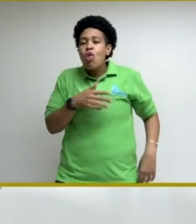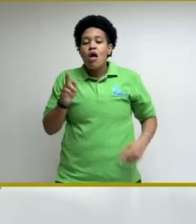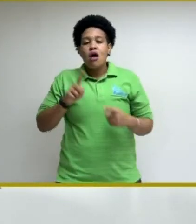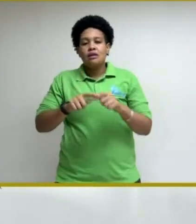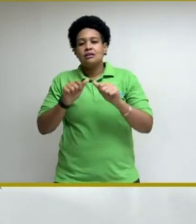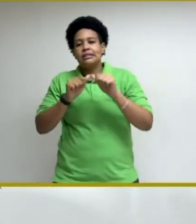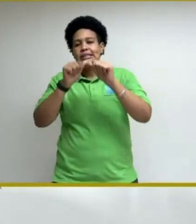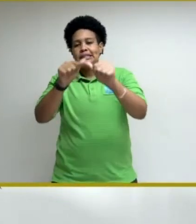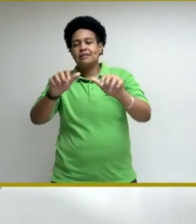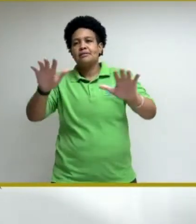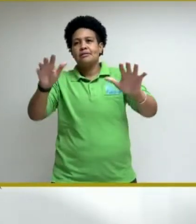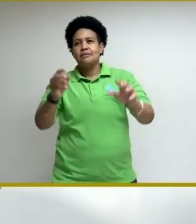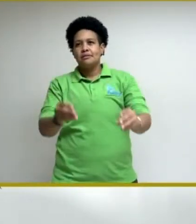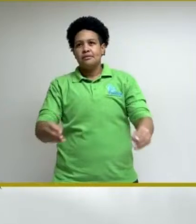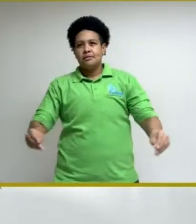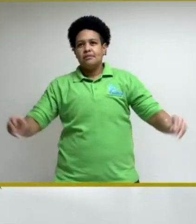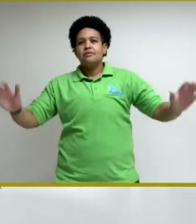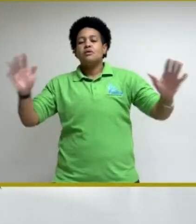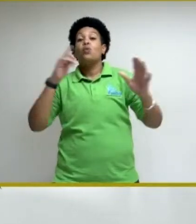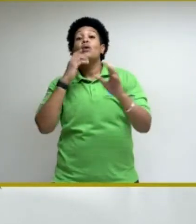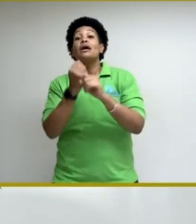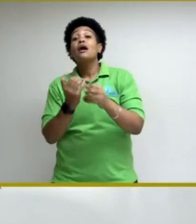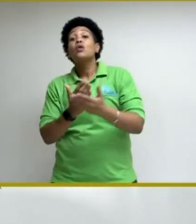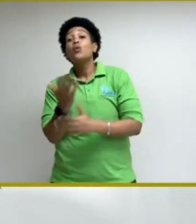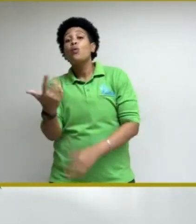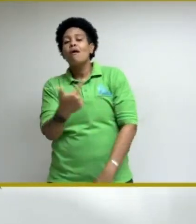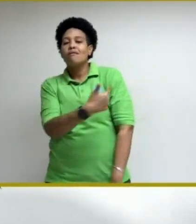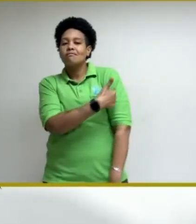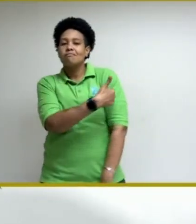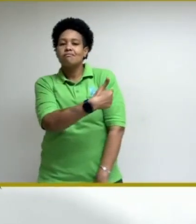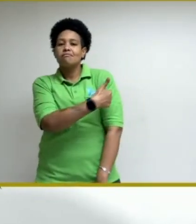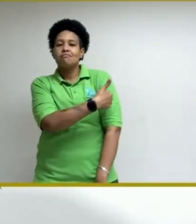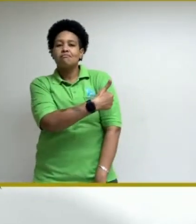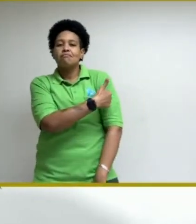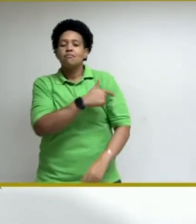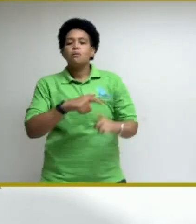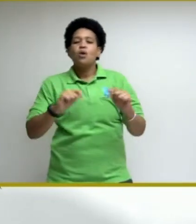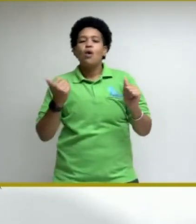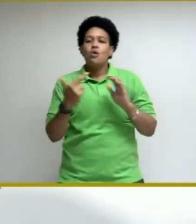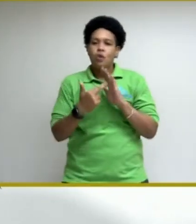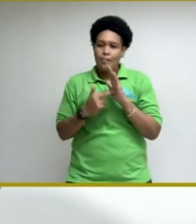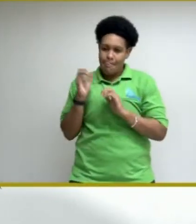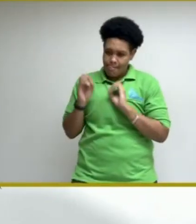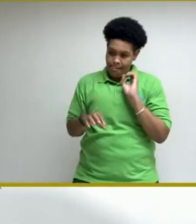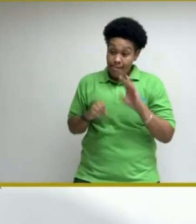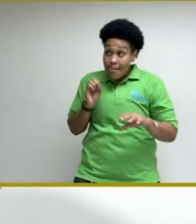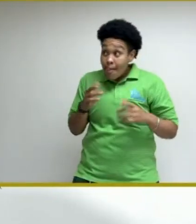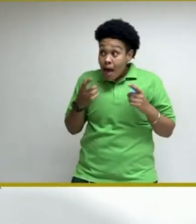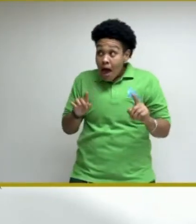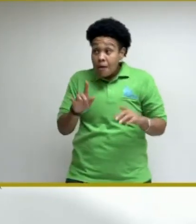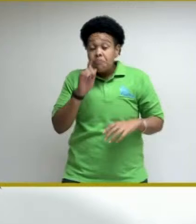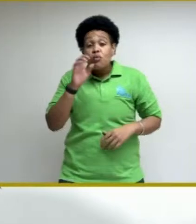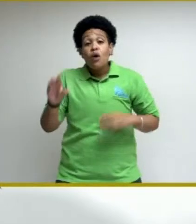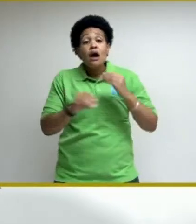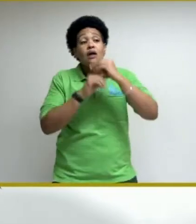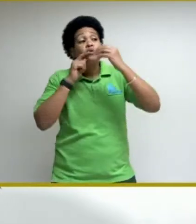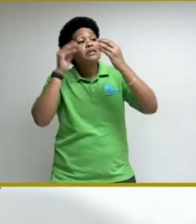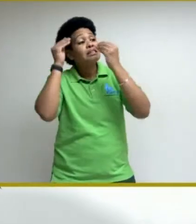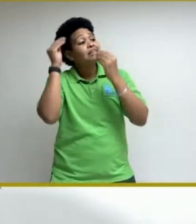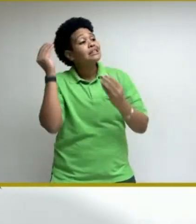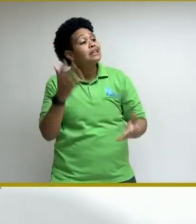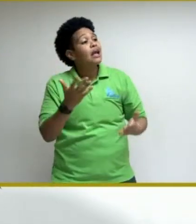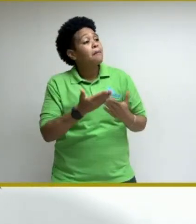reprieve that we seek from the vaccine program and from other measures. I want to also say, before the CMO comes in,